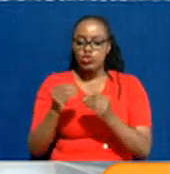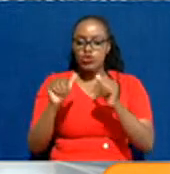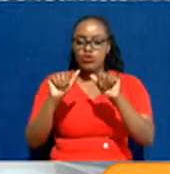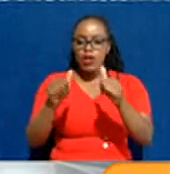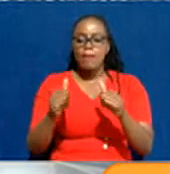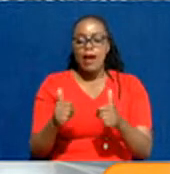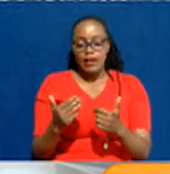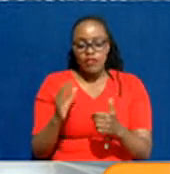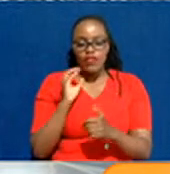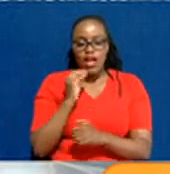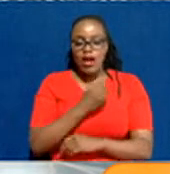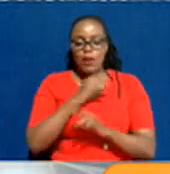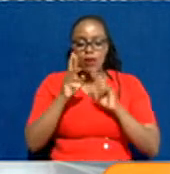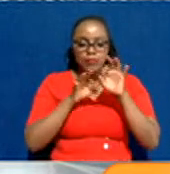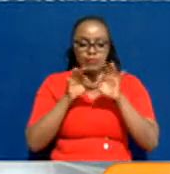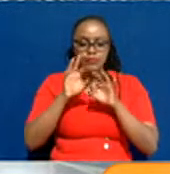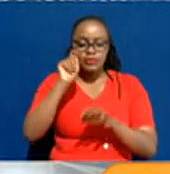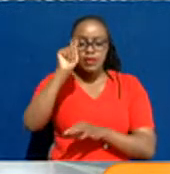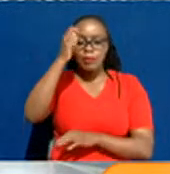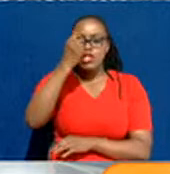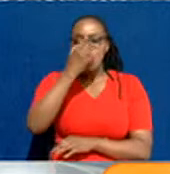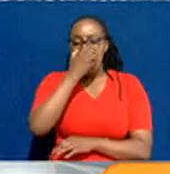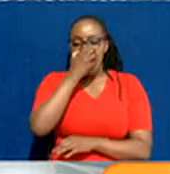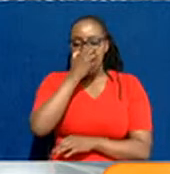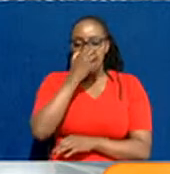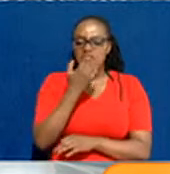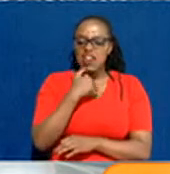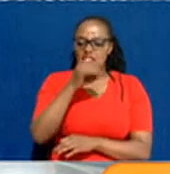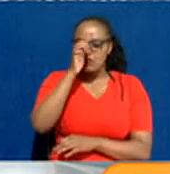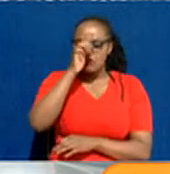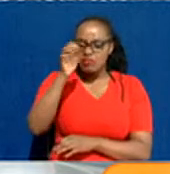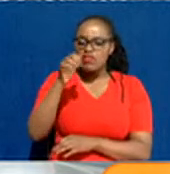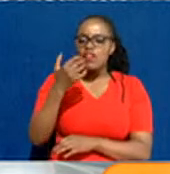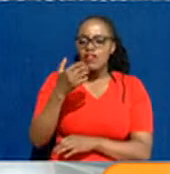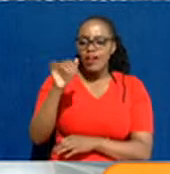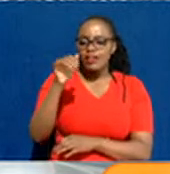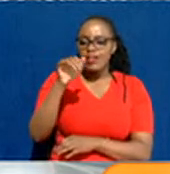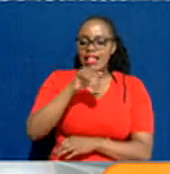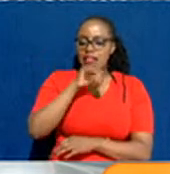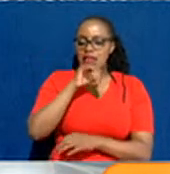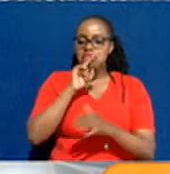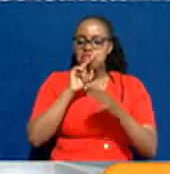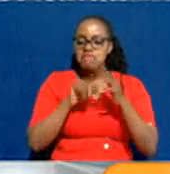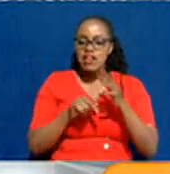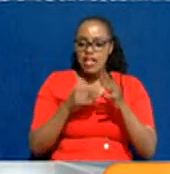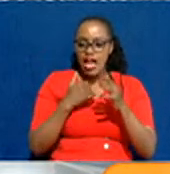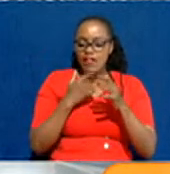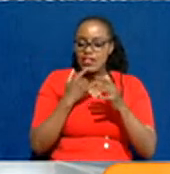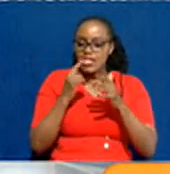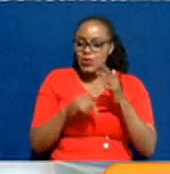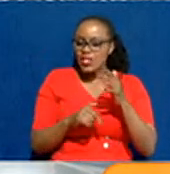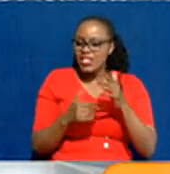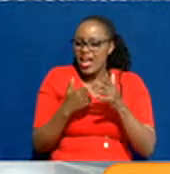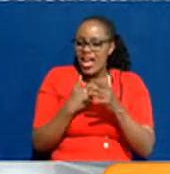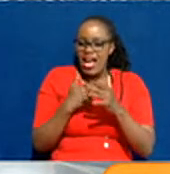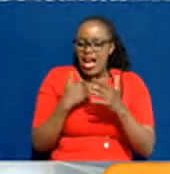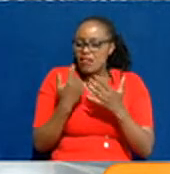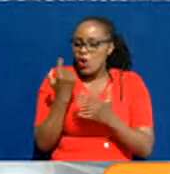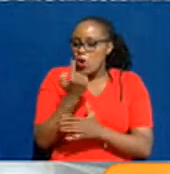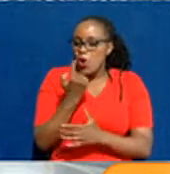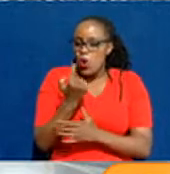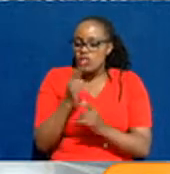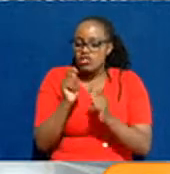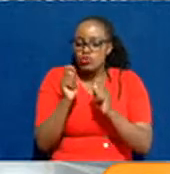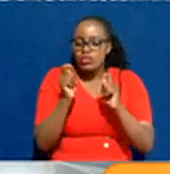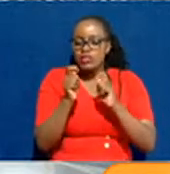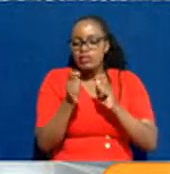Francis Gashuri reports, President Ruto has dismissed Odinga's claims, claiming or terming them an attempt to arm twist